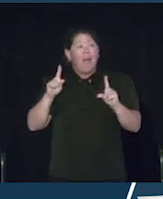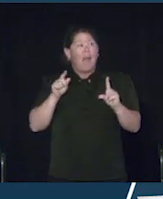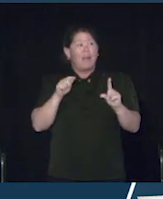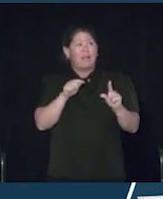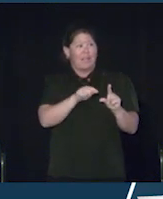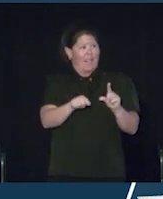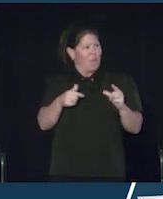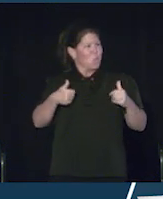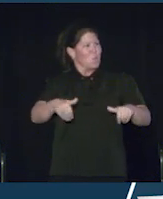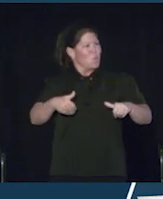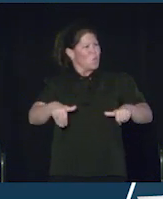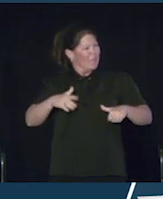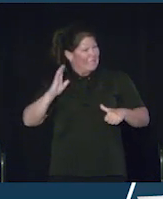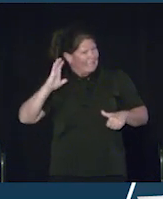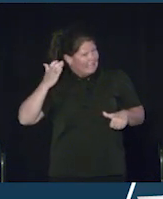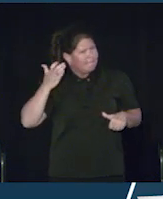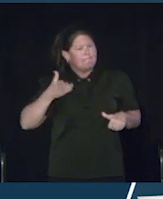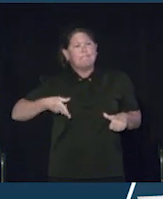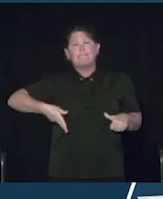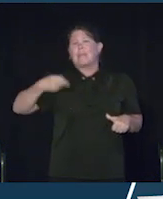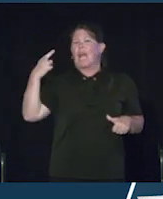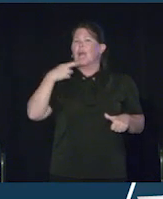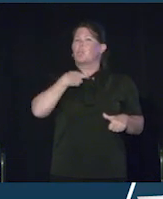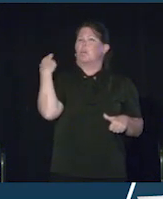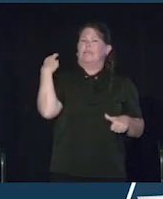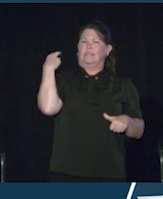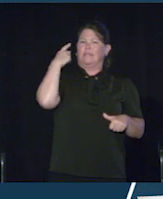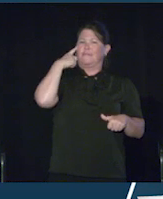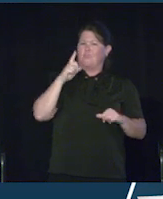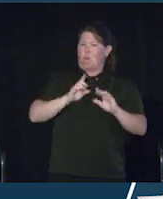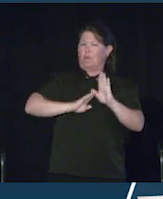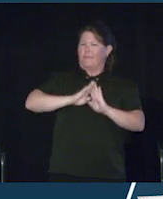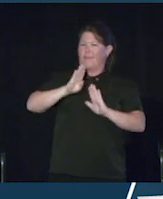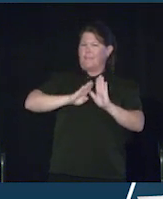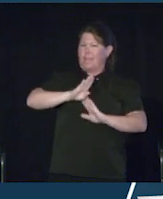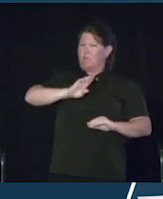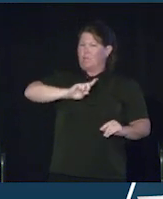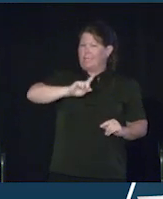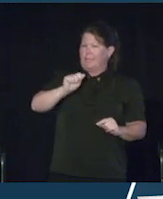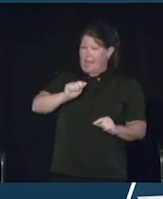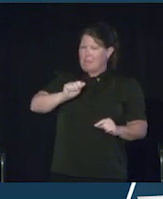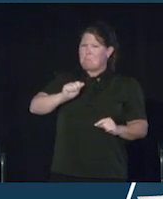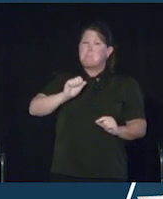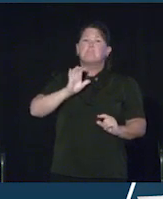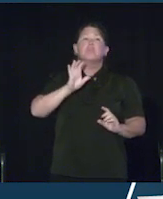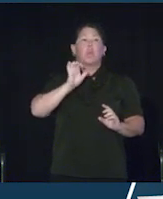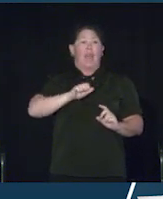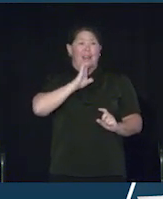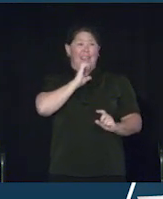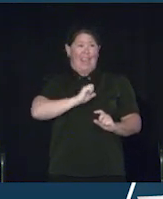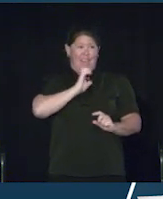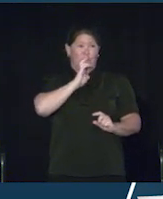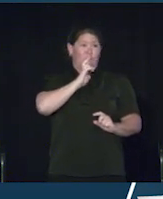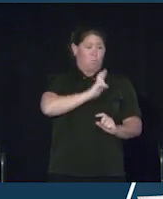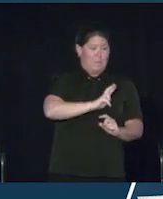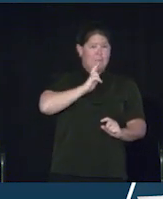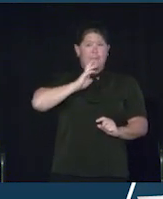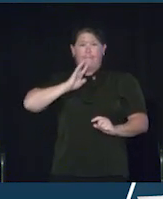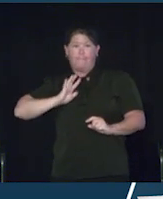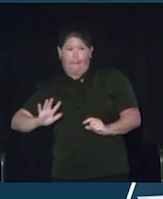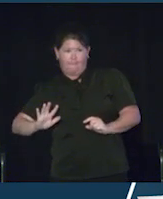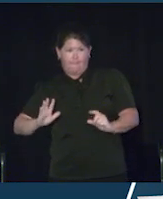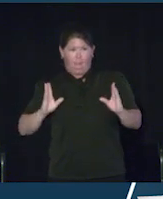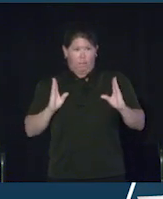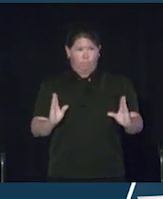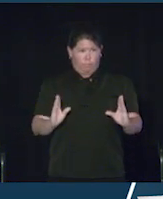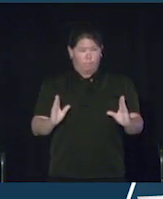at high risk of developing a developmental disability. We serve children between the ages of 3 and 5 through a